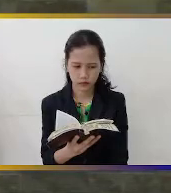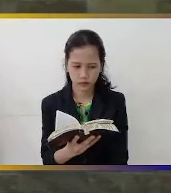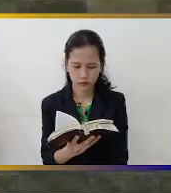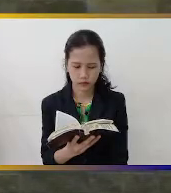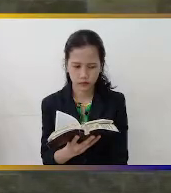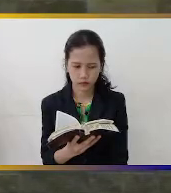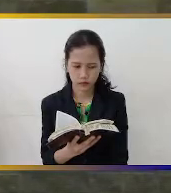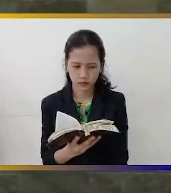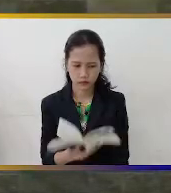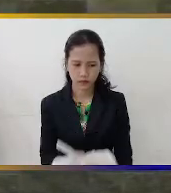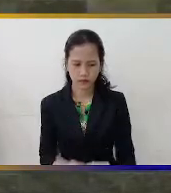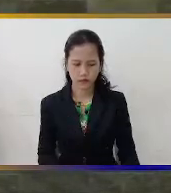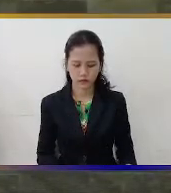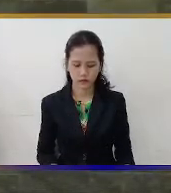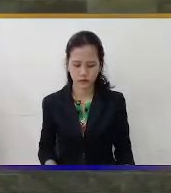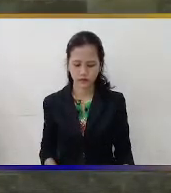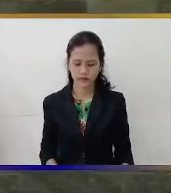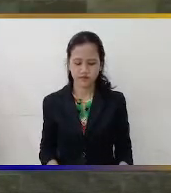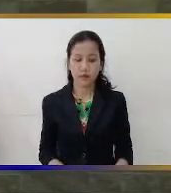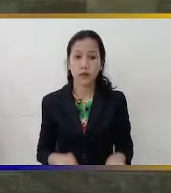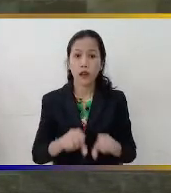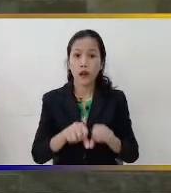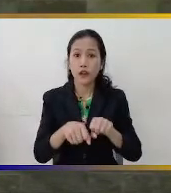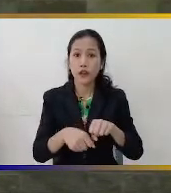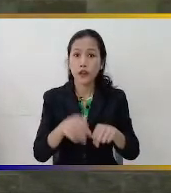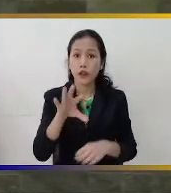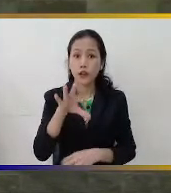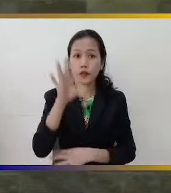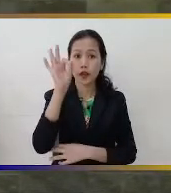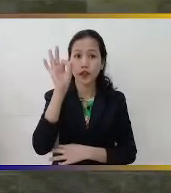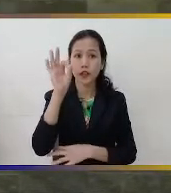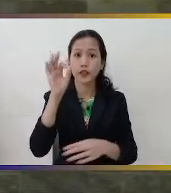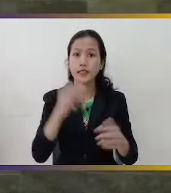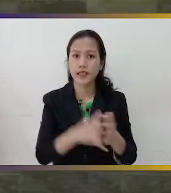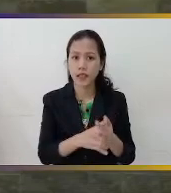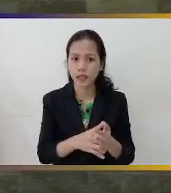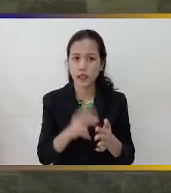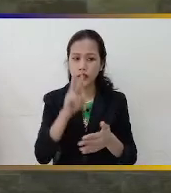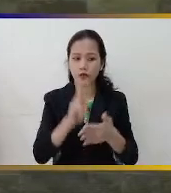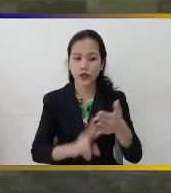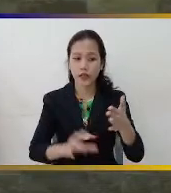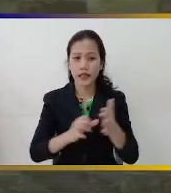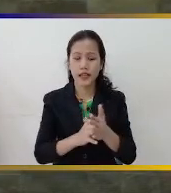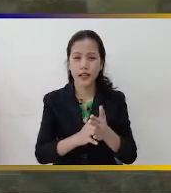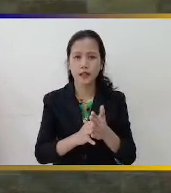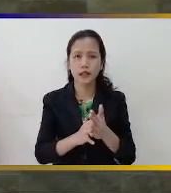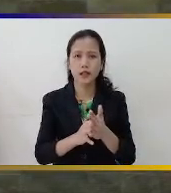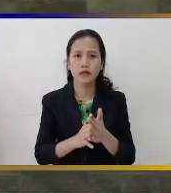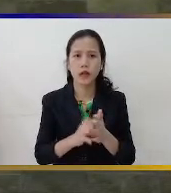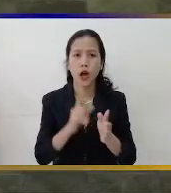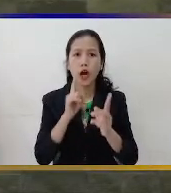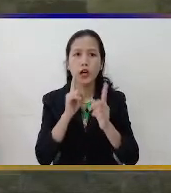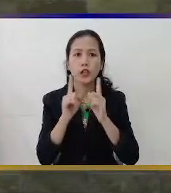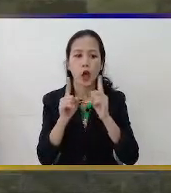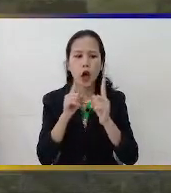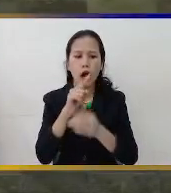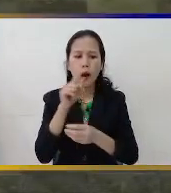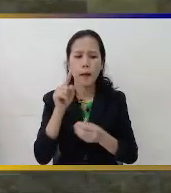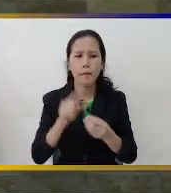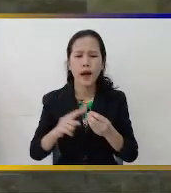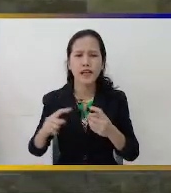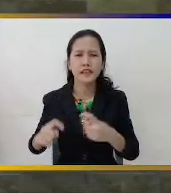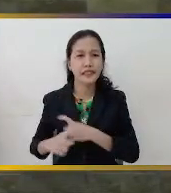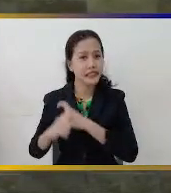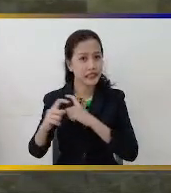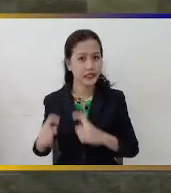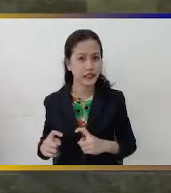po dyan in verse number 7 of Micah chapter number 1, idinil po ng Diyos ang kasalanan regarding